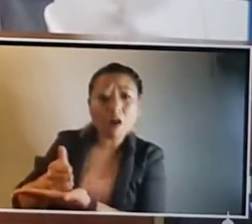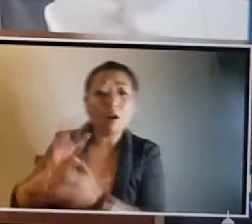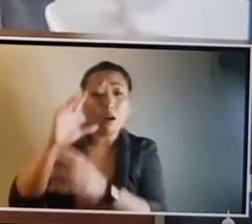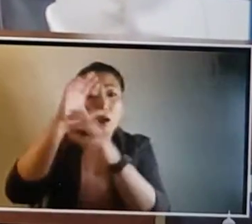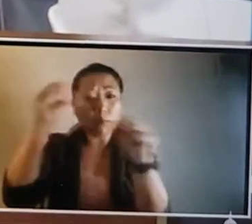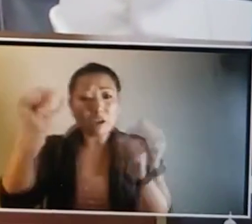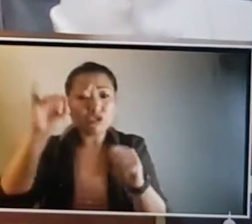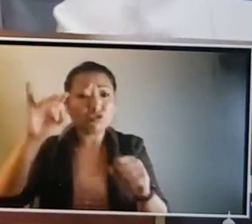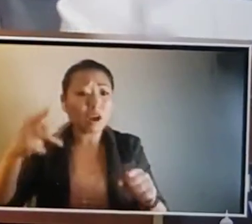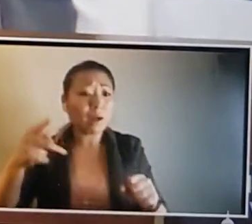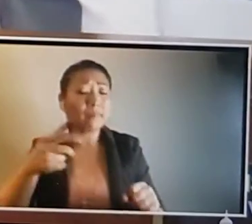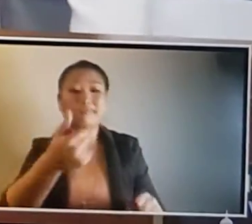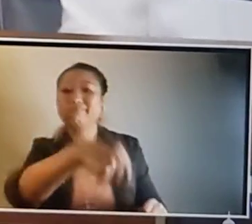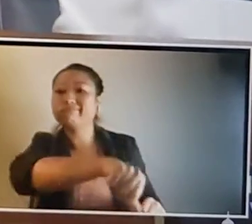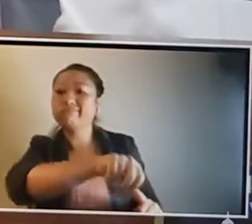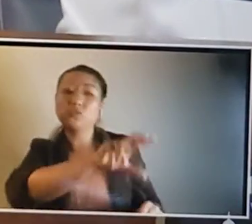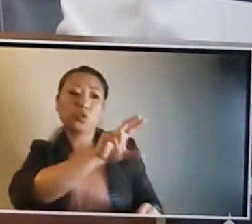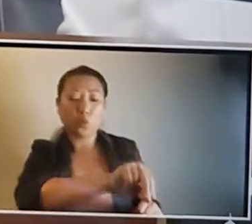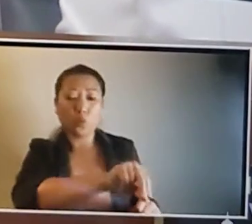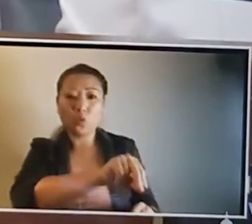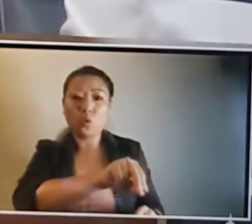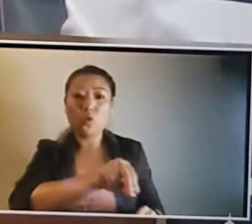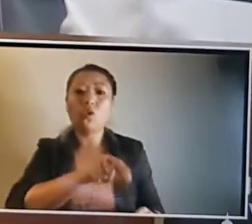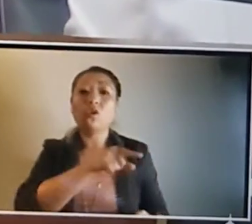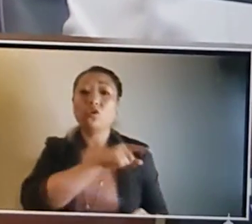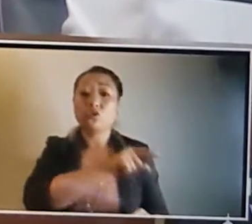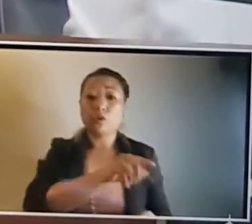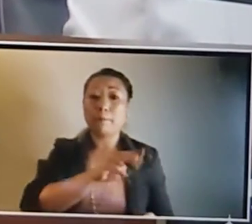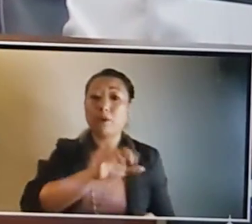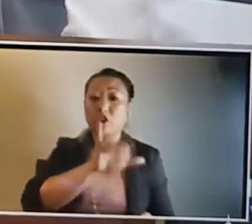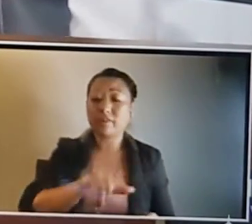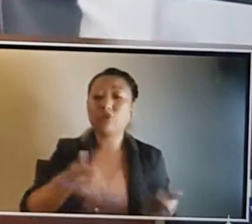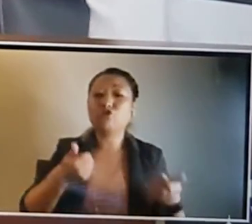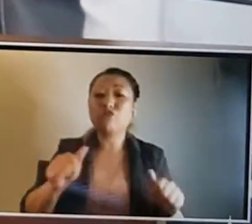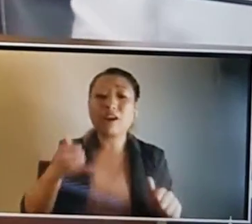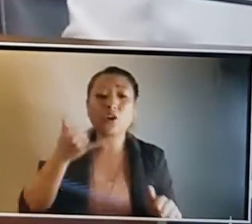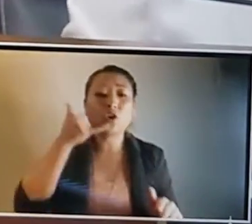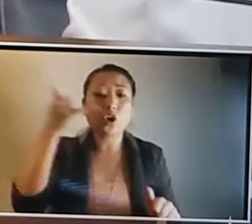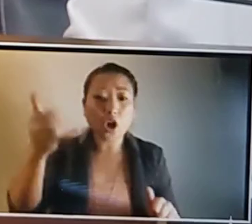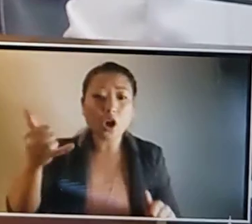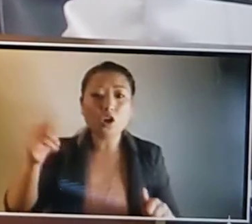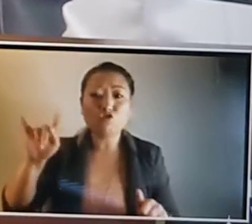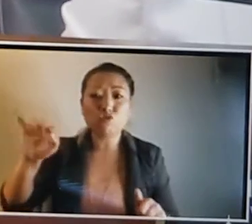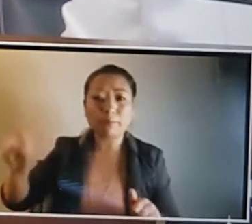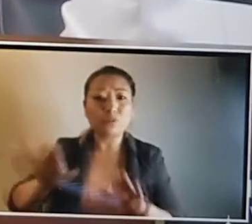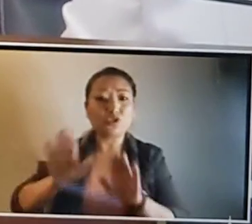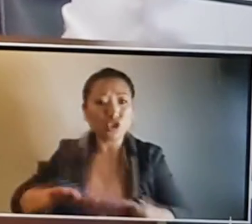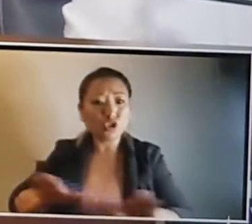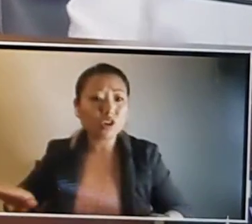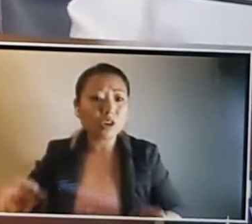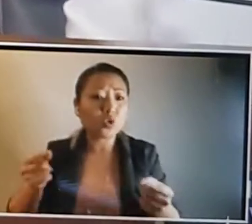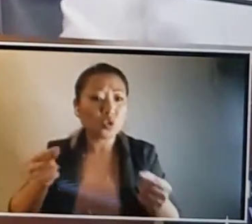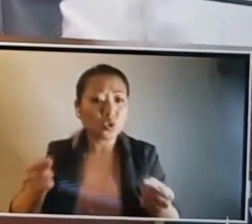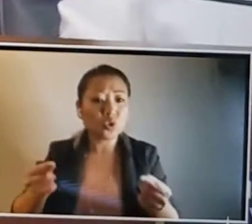the president's children. Republican House member Mike Gallagher also implored the president to call off the